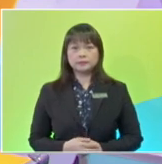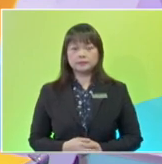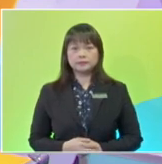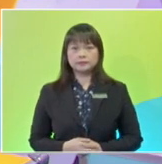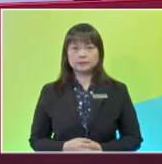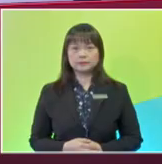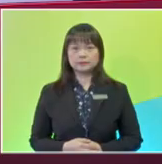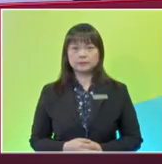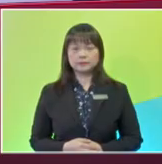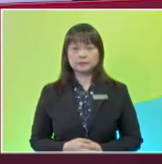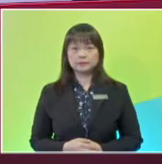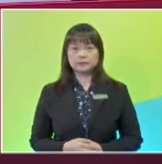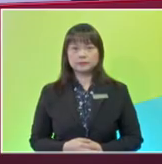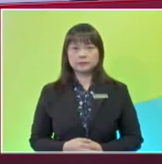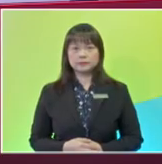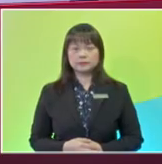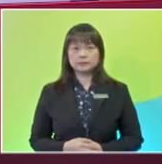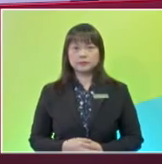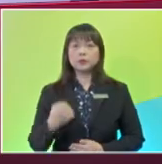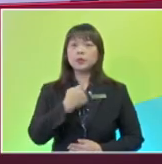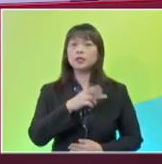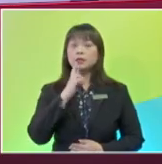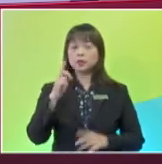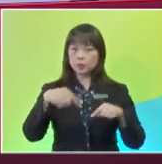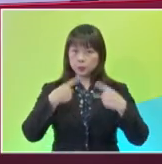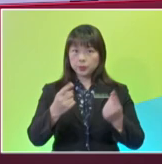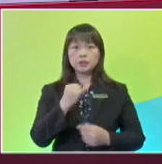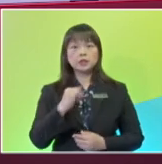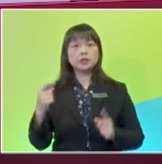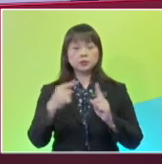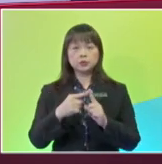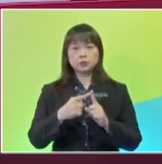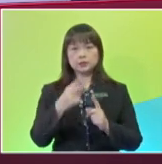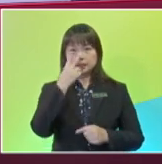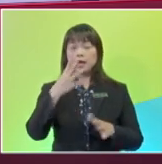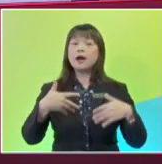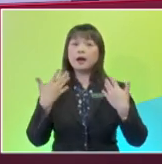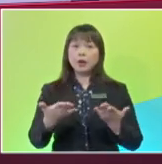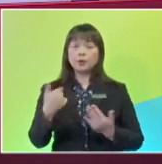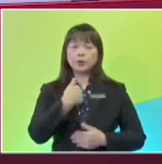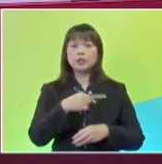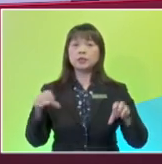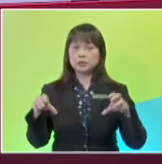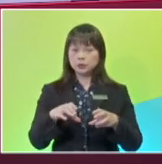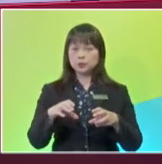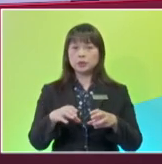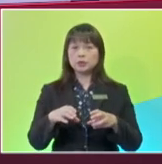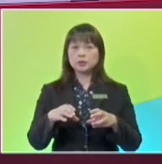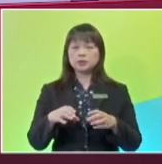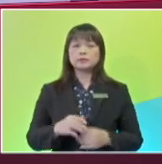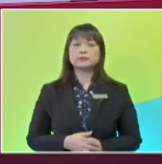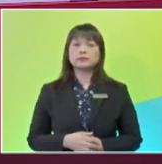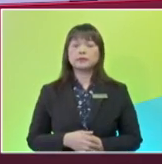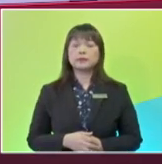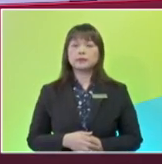Thank you, Tivia. So in this segment, we are going to look at how to make soluble materials dissolve quicker in water.